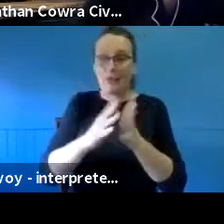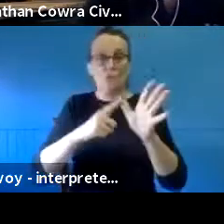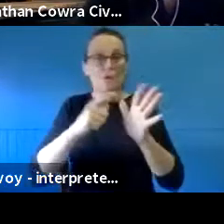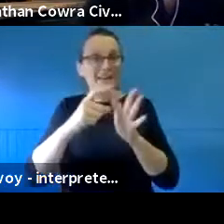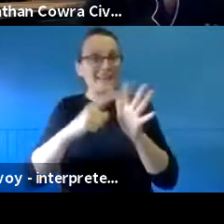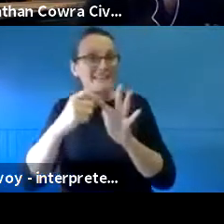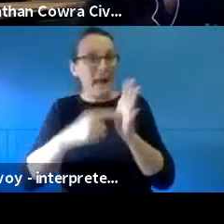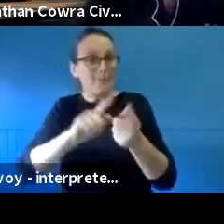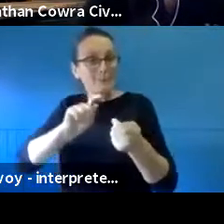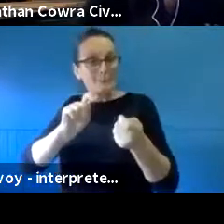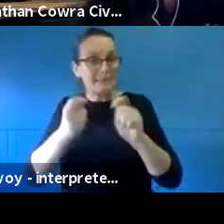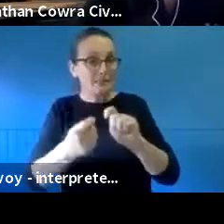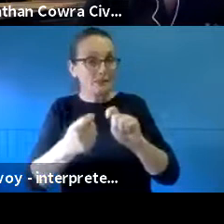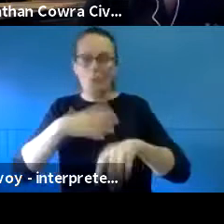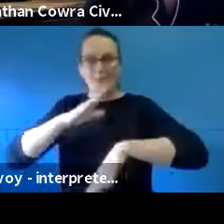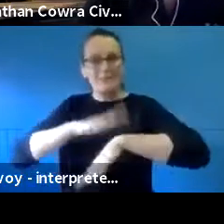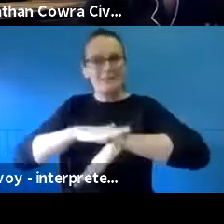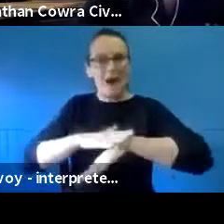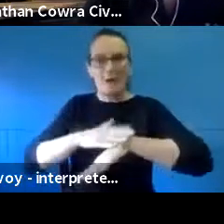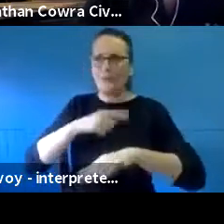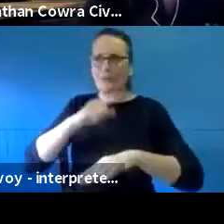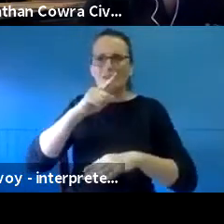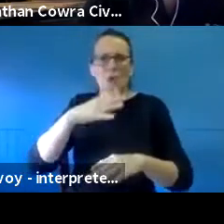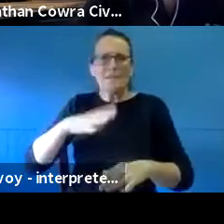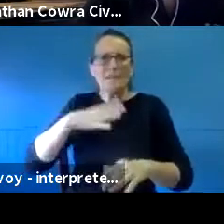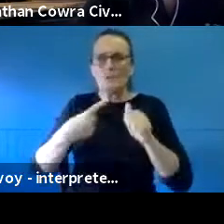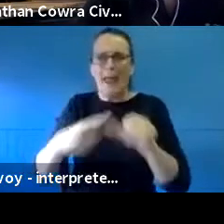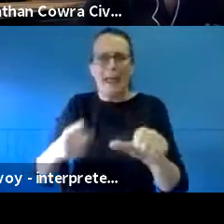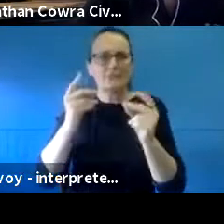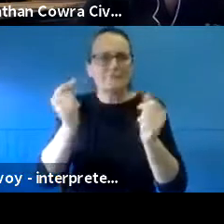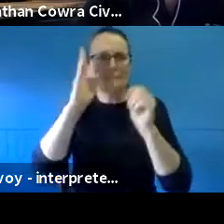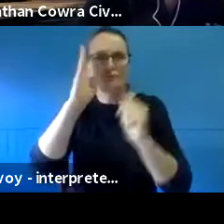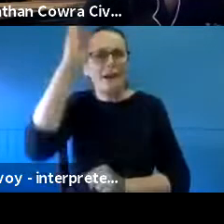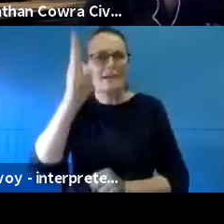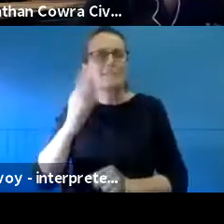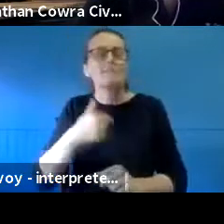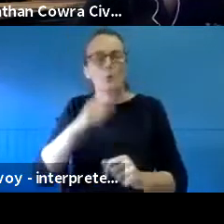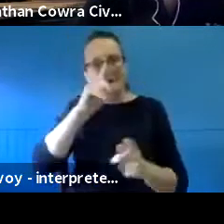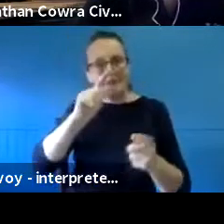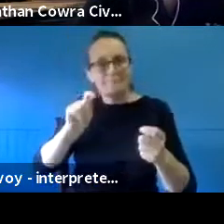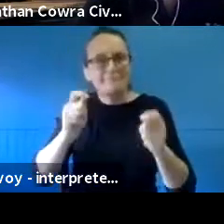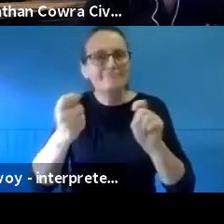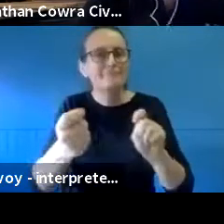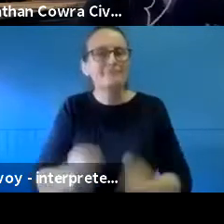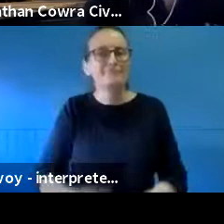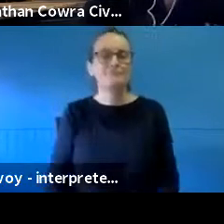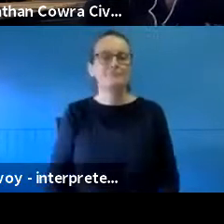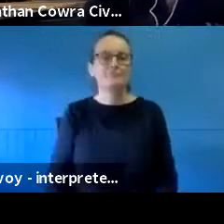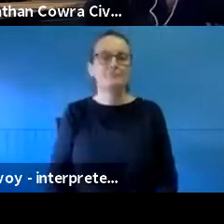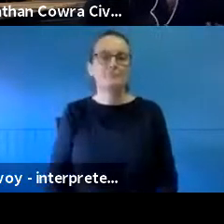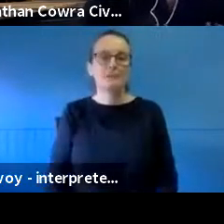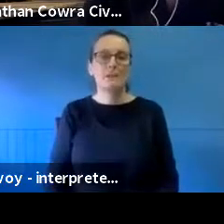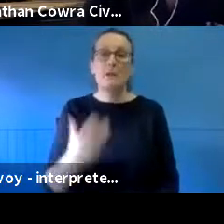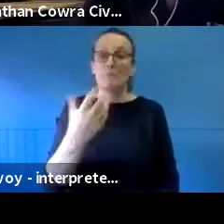to take time to answer. You don't need to have that answer instantly. However, we do have a very instant